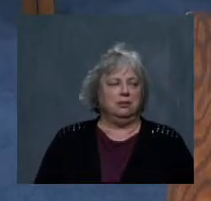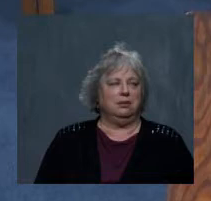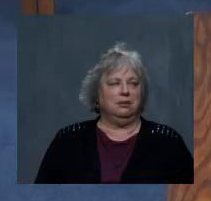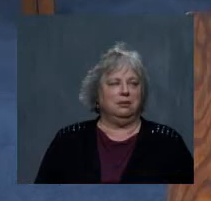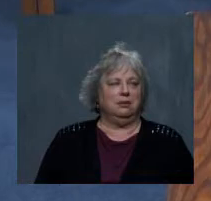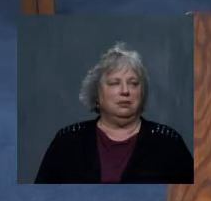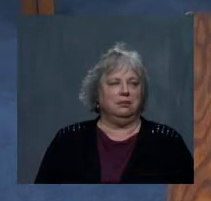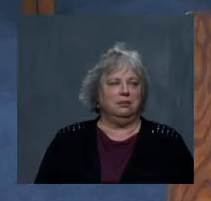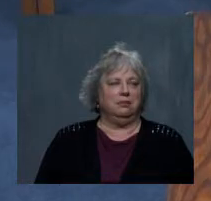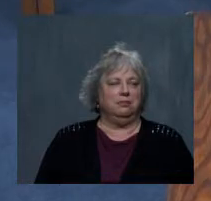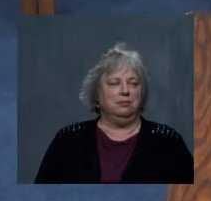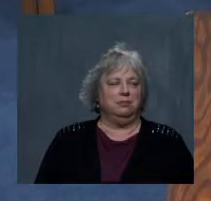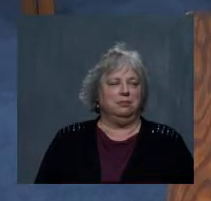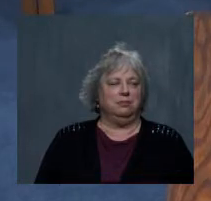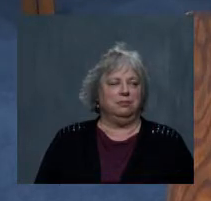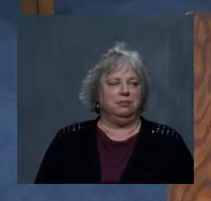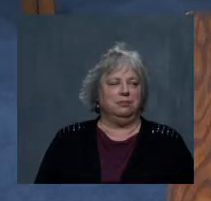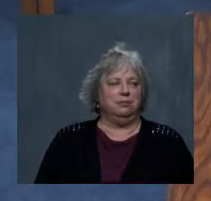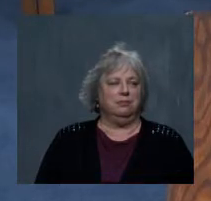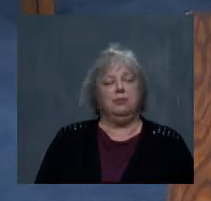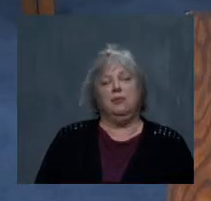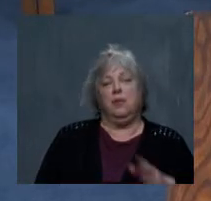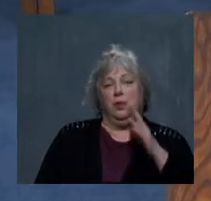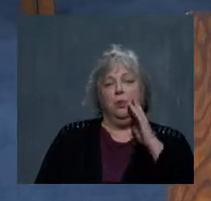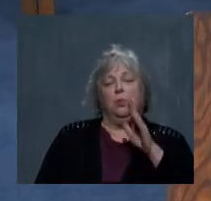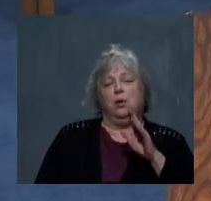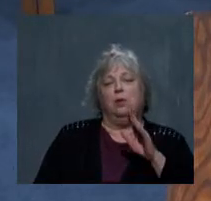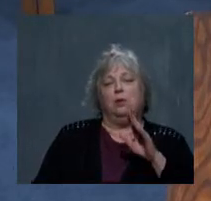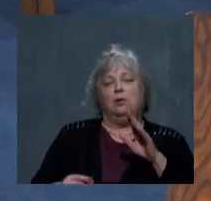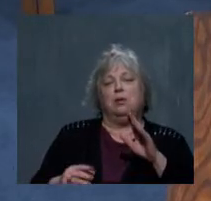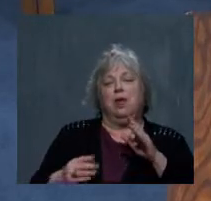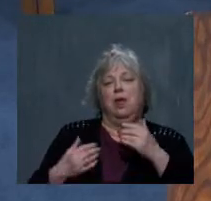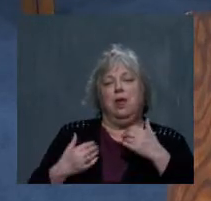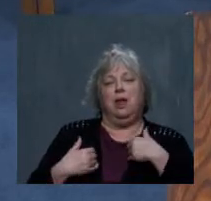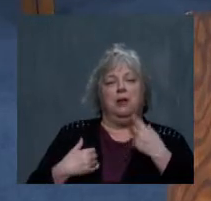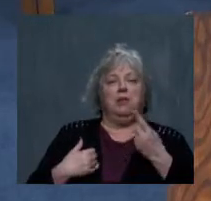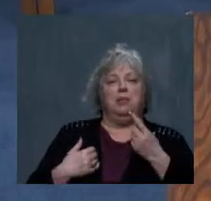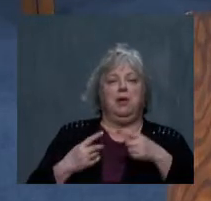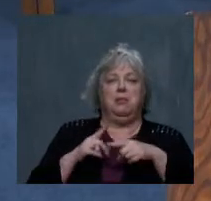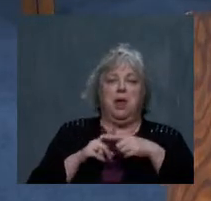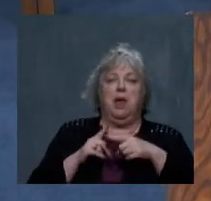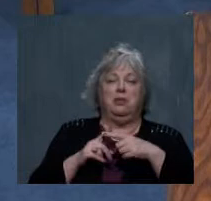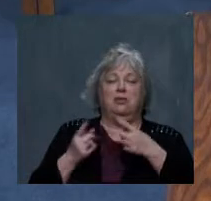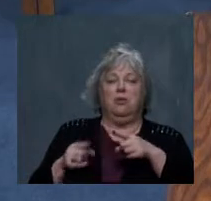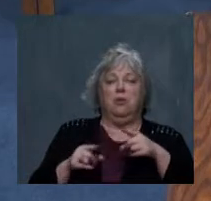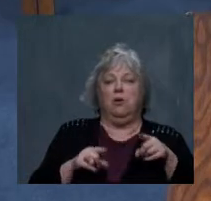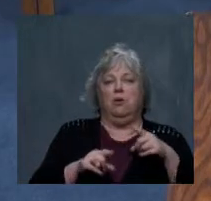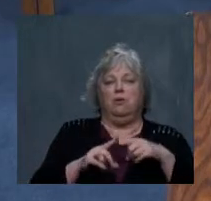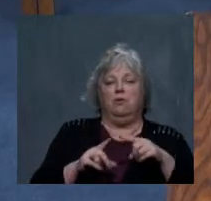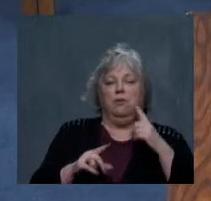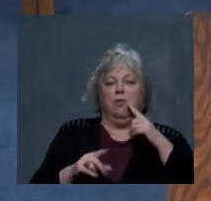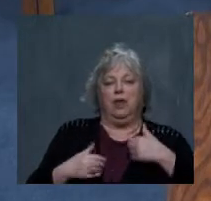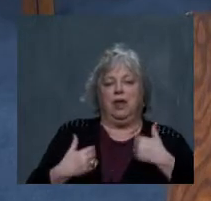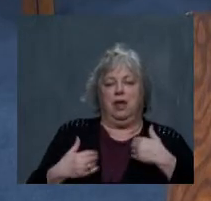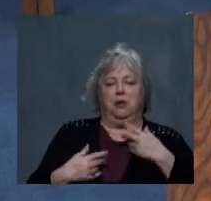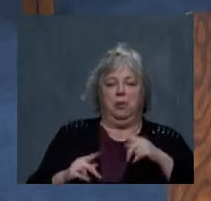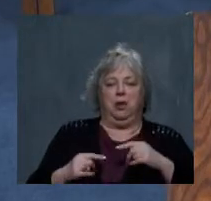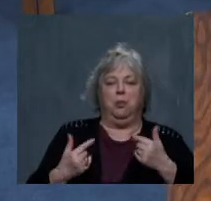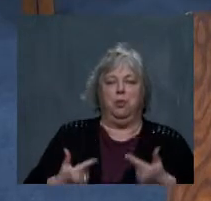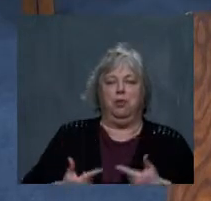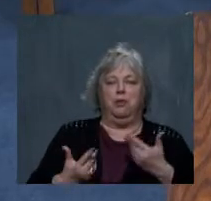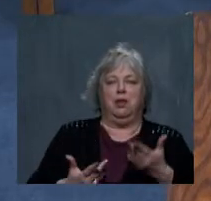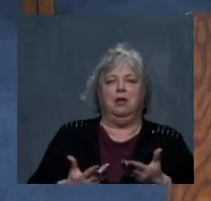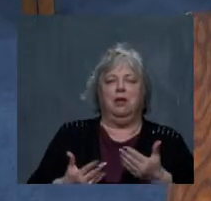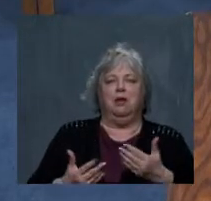I mean, it would be something positive going on for the young people that live there, low-income families, for